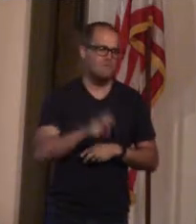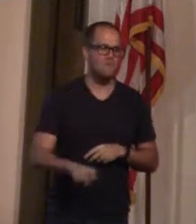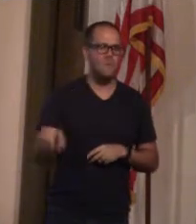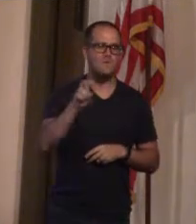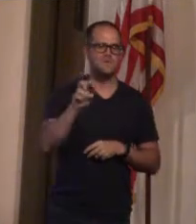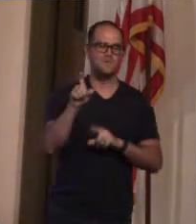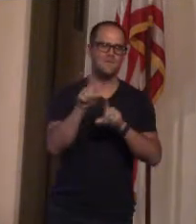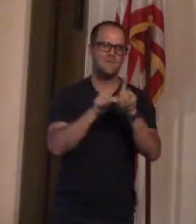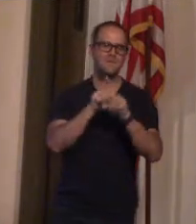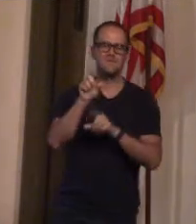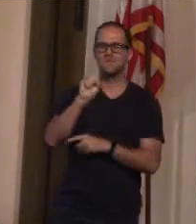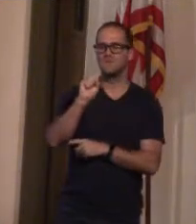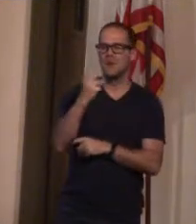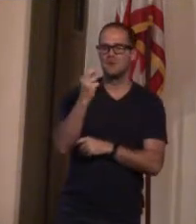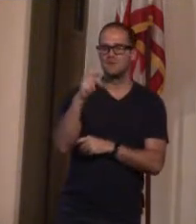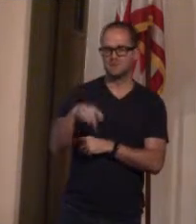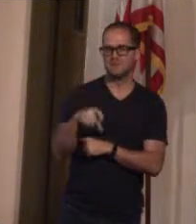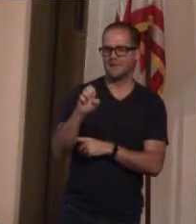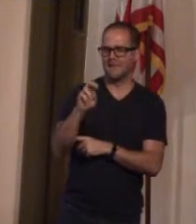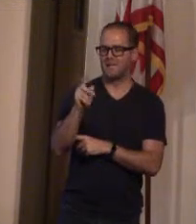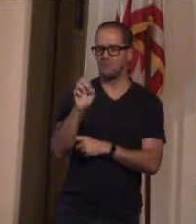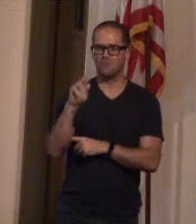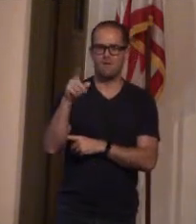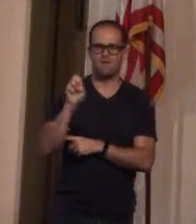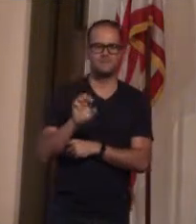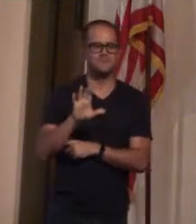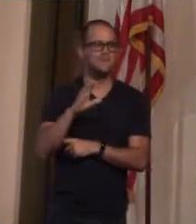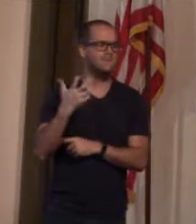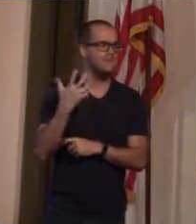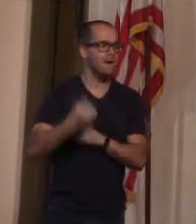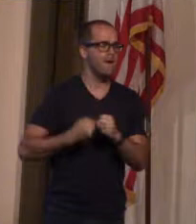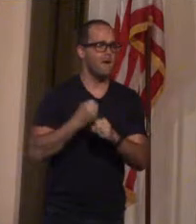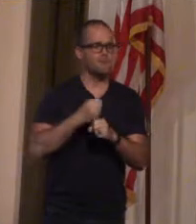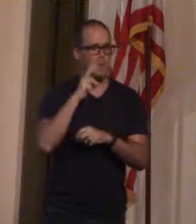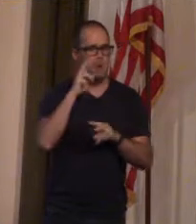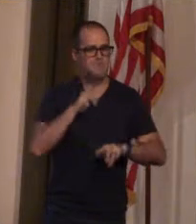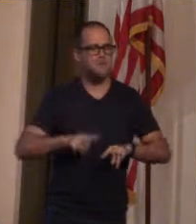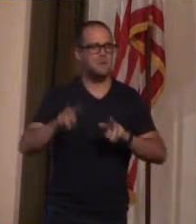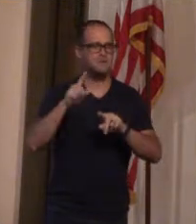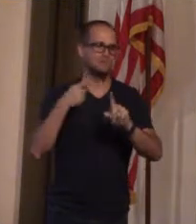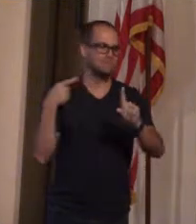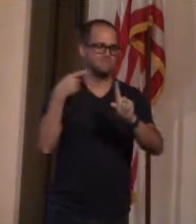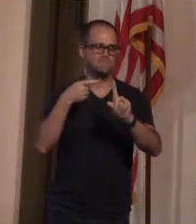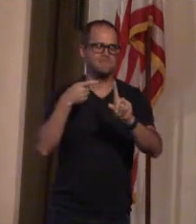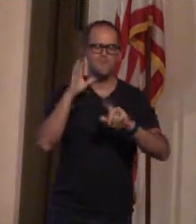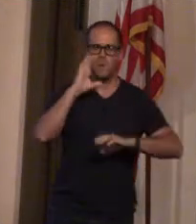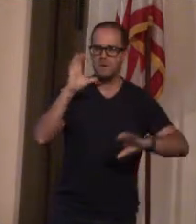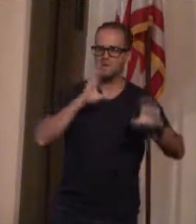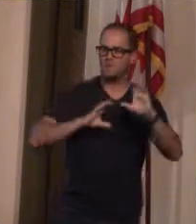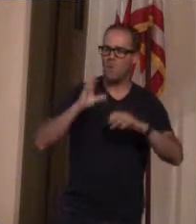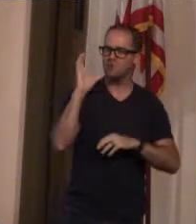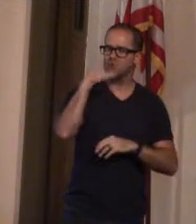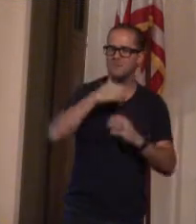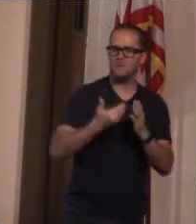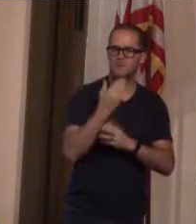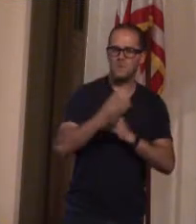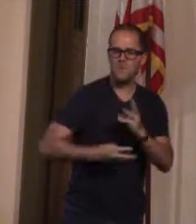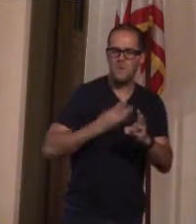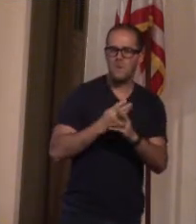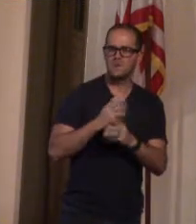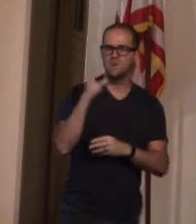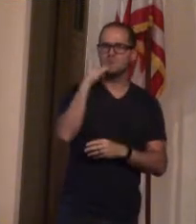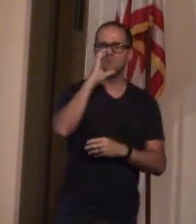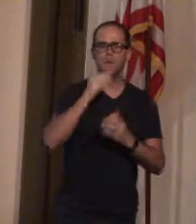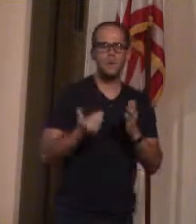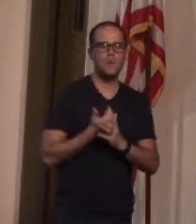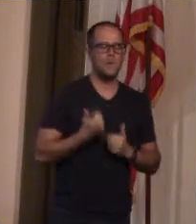one. Space, the final frontier. These are the voyages of the Starship